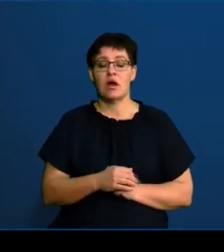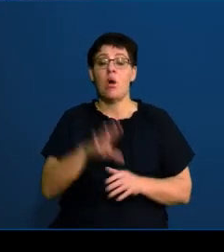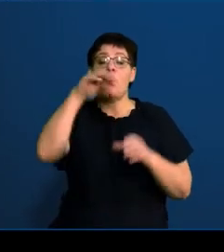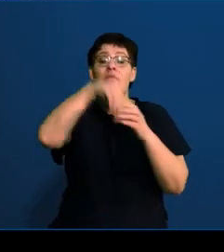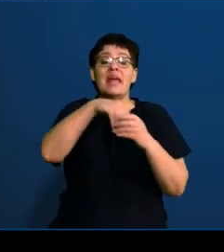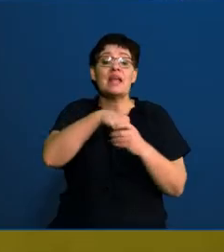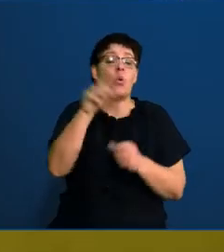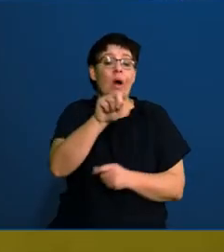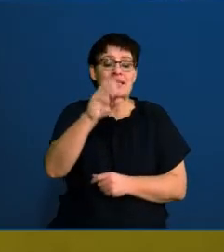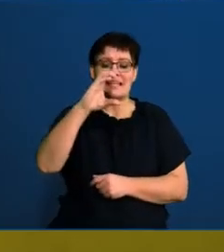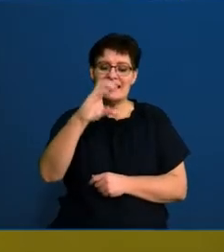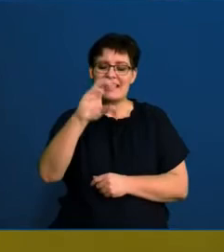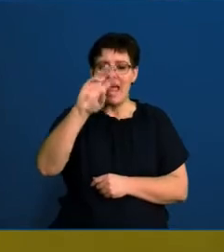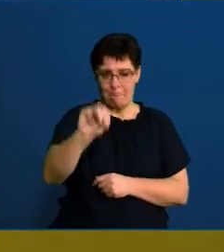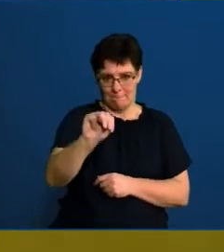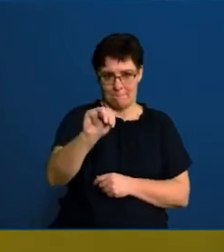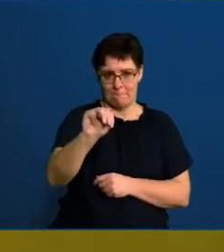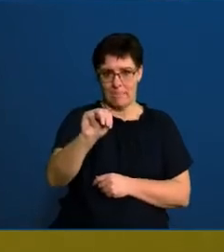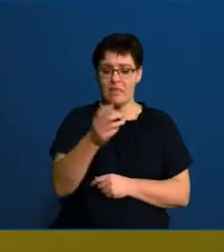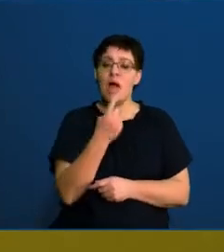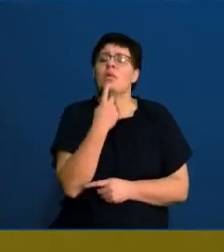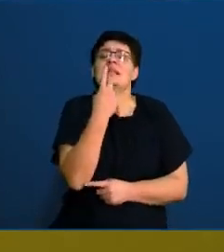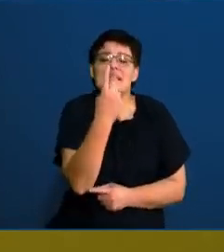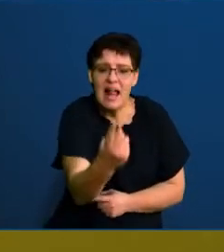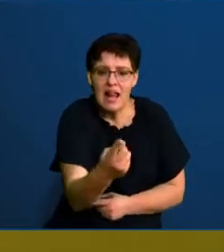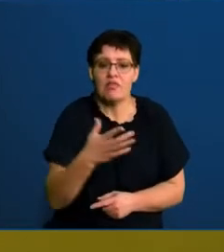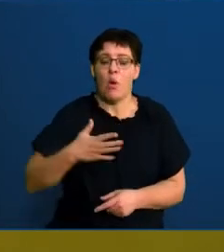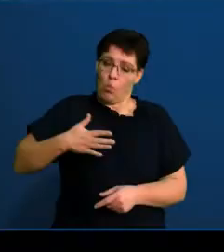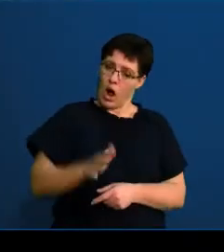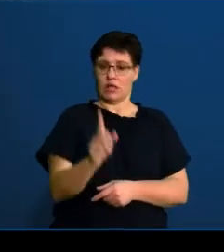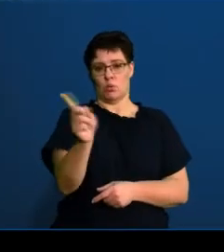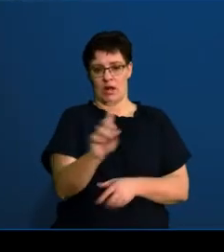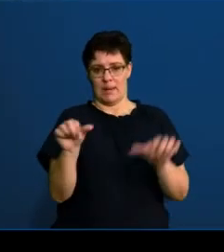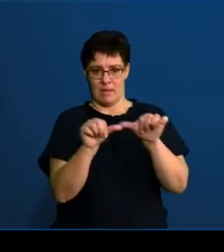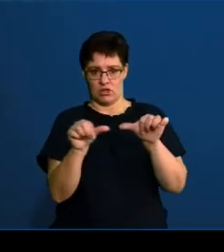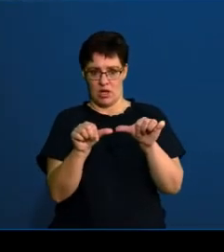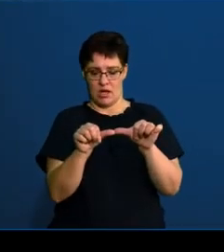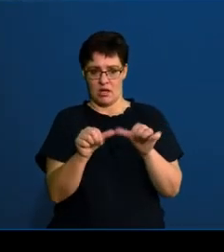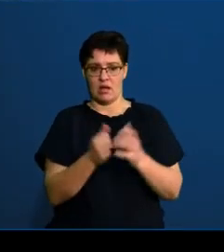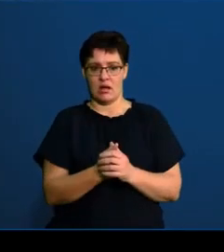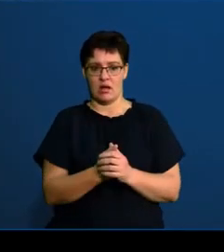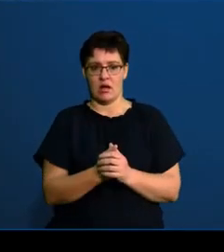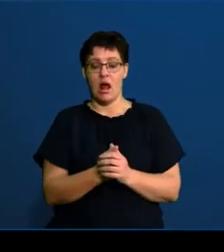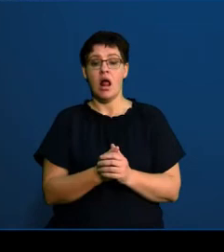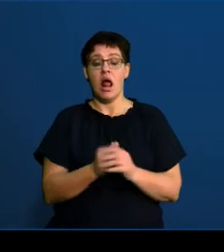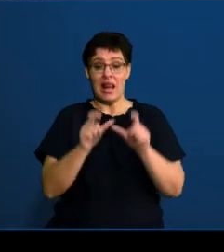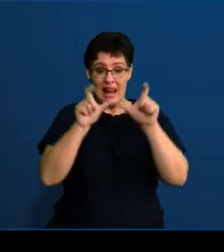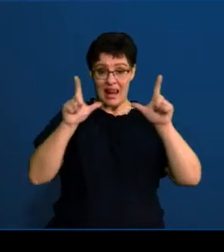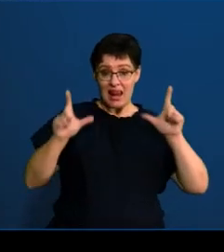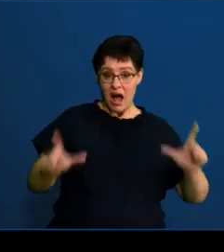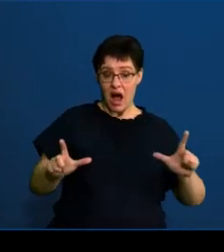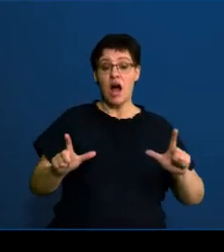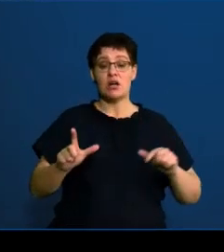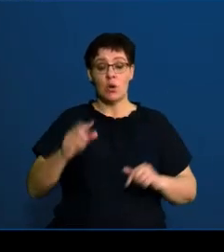centimeters. So they will give you in the question what they want. The length of the large window. So when we look at